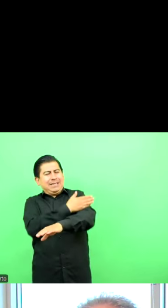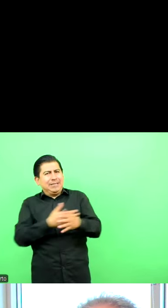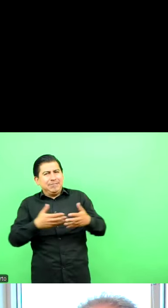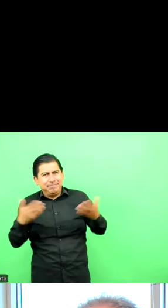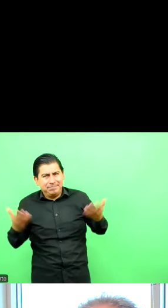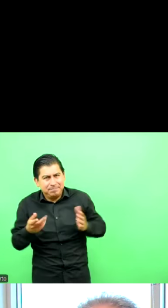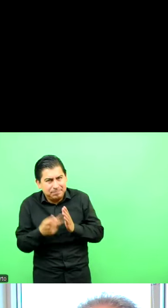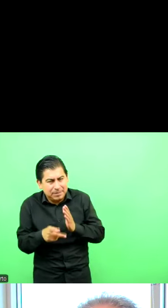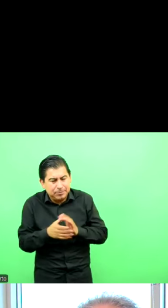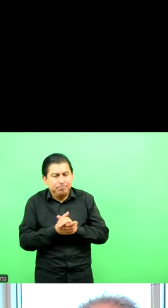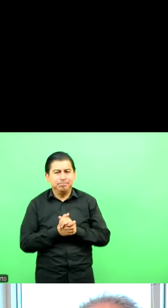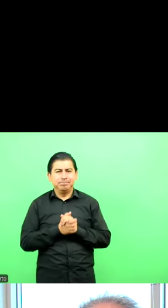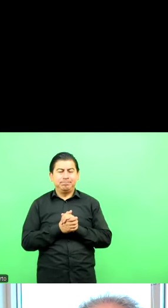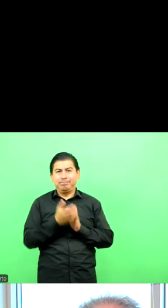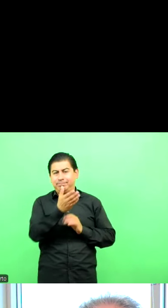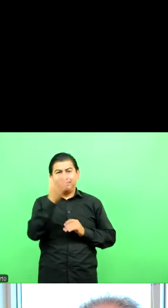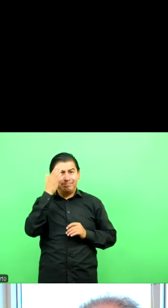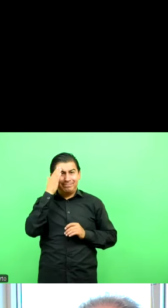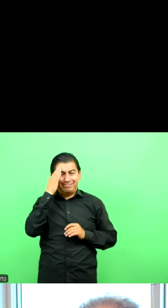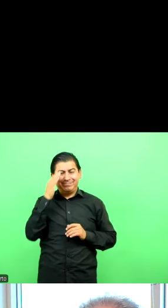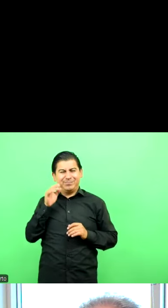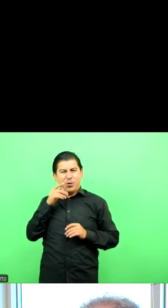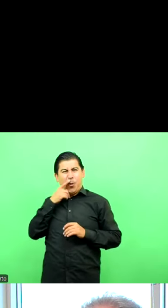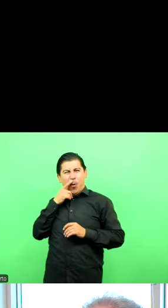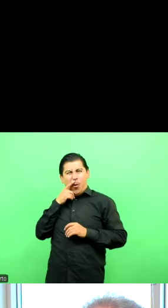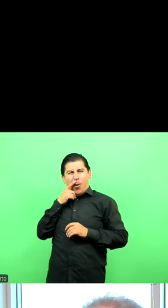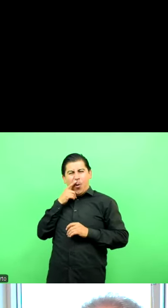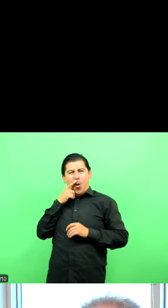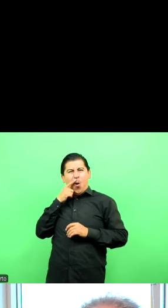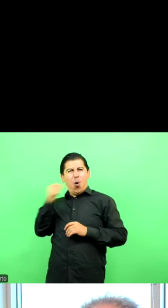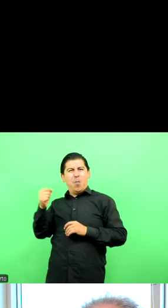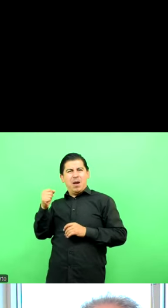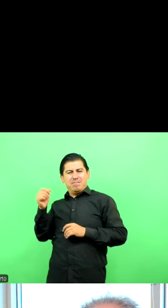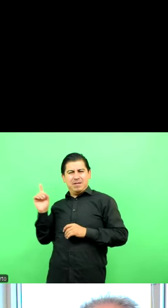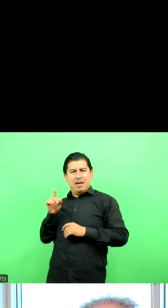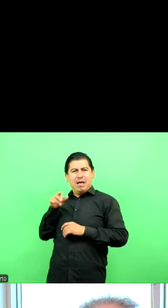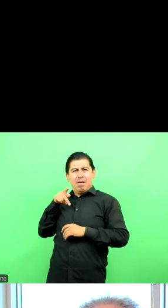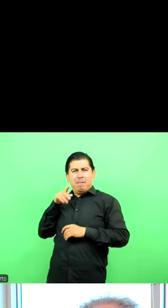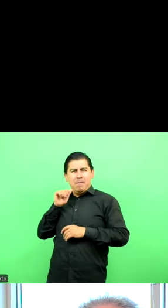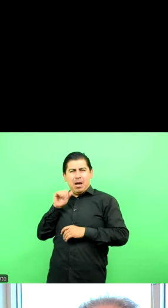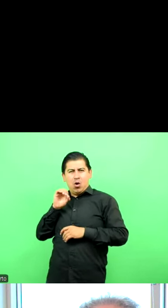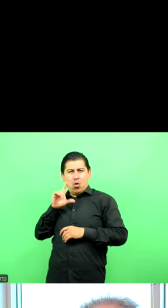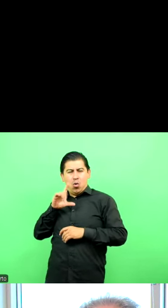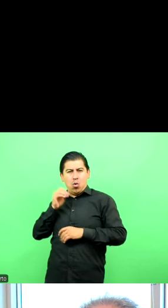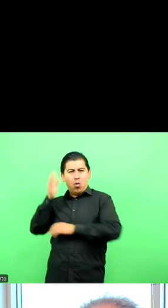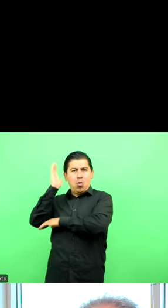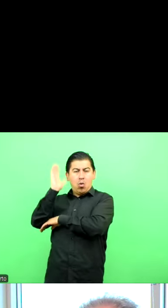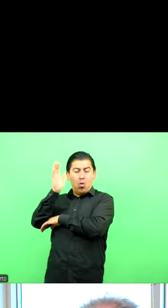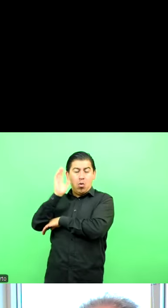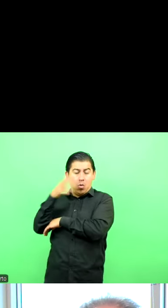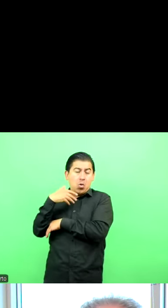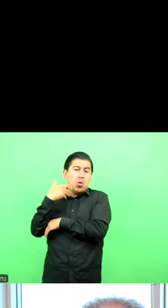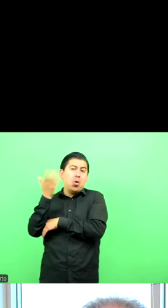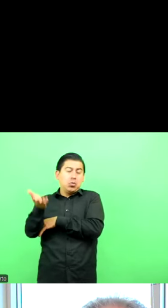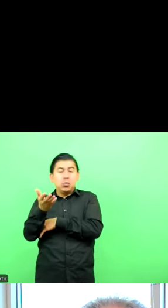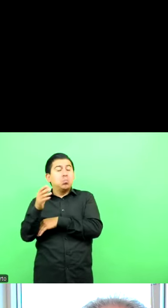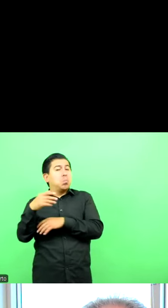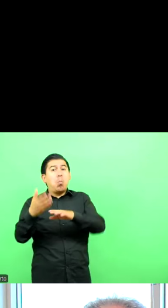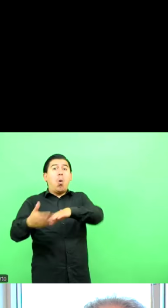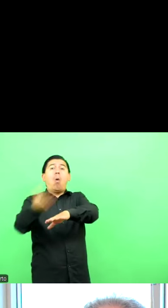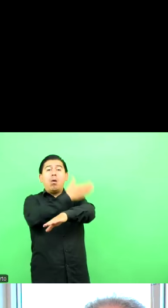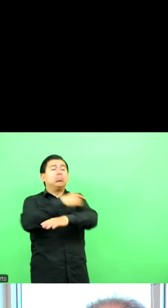COVID showed us that we are not well prepared, and we are not, enough prepared to respond to different